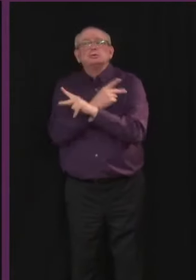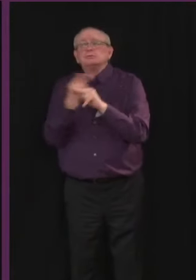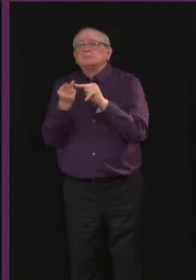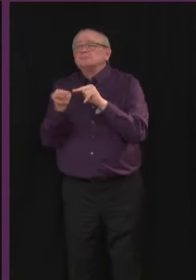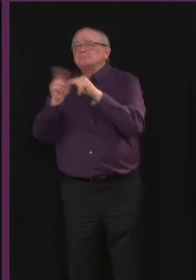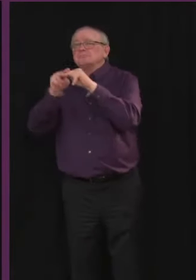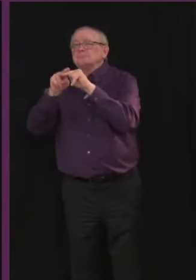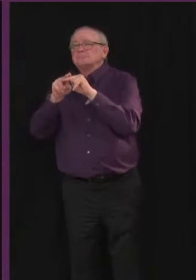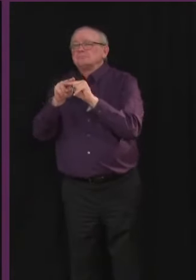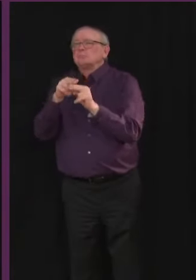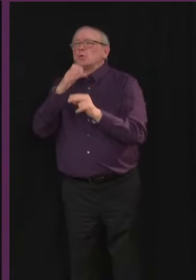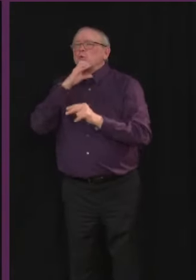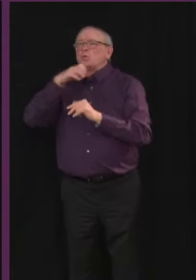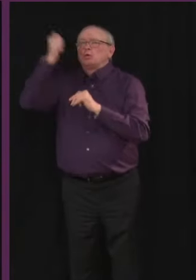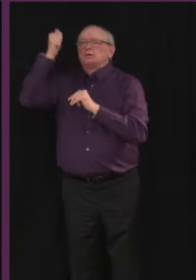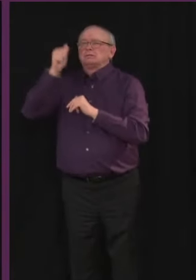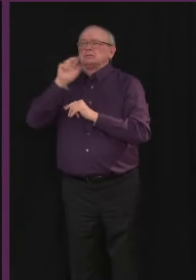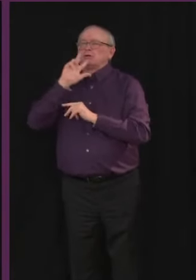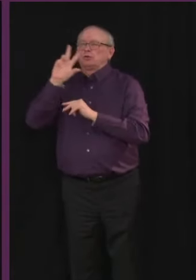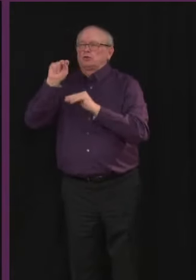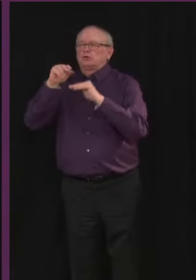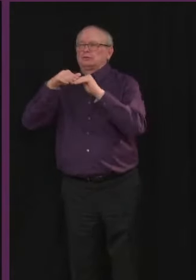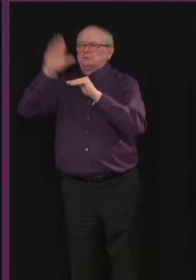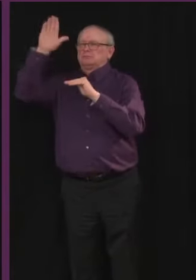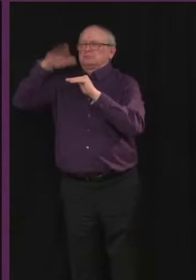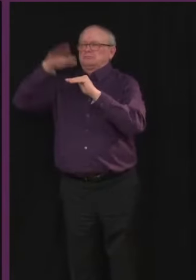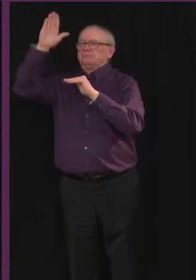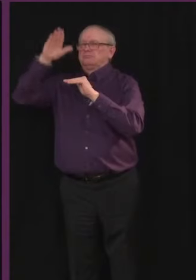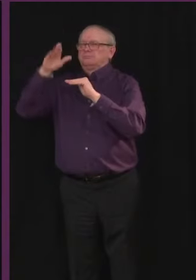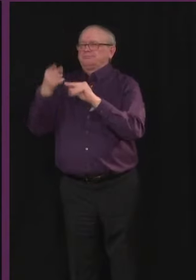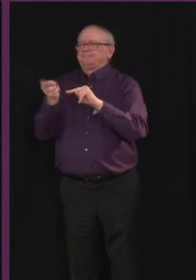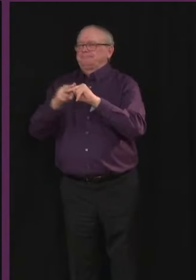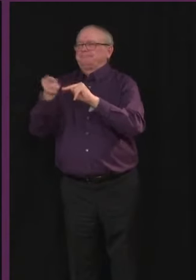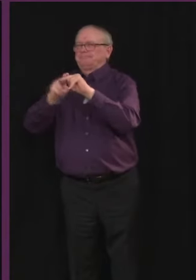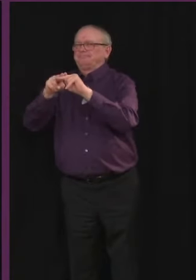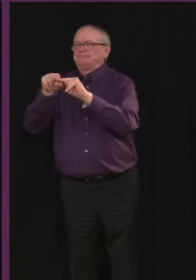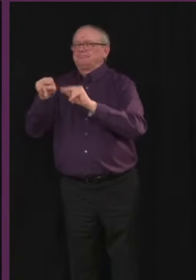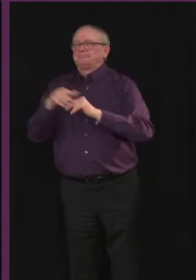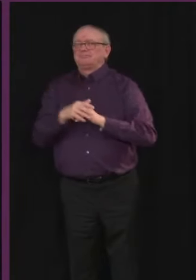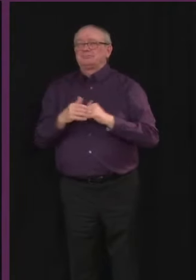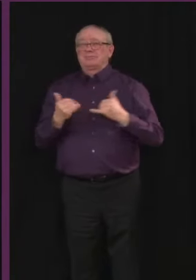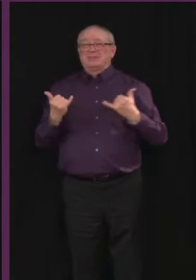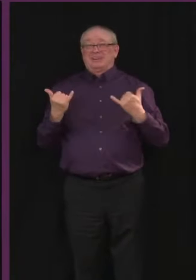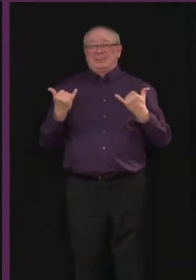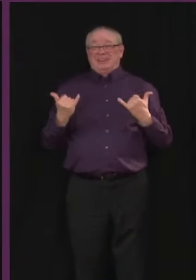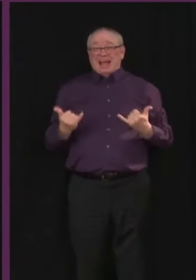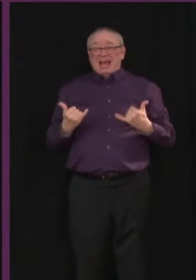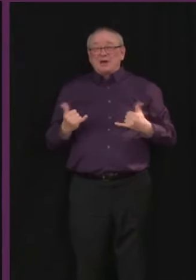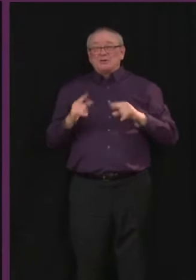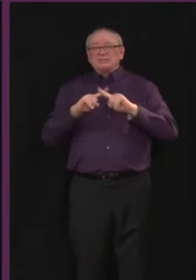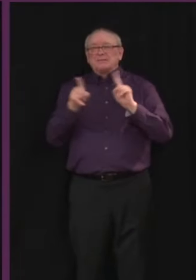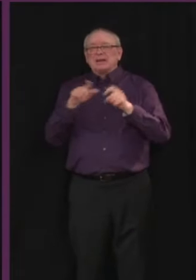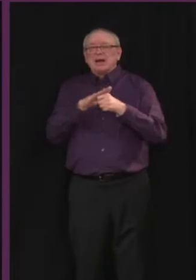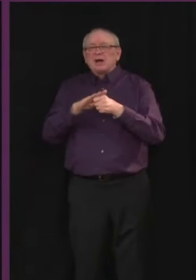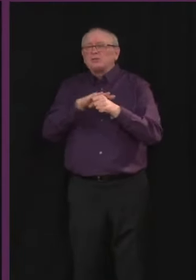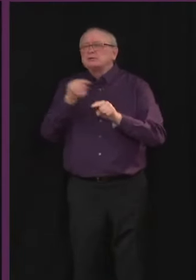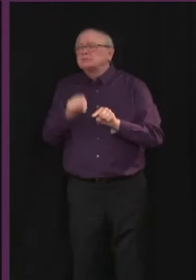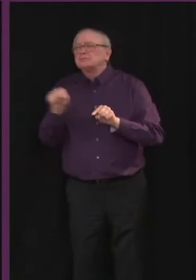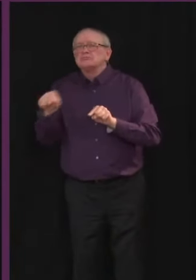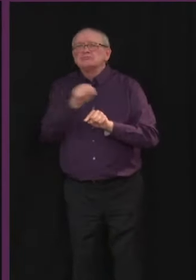30. So I think there are several factors. We have some outbreaks going on right now in different settings. We also know that of